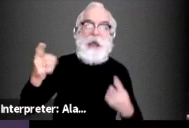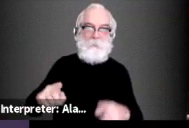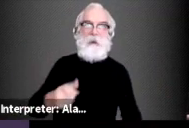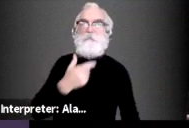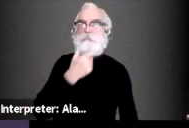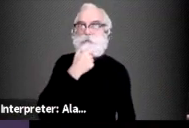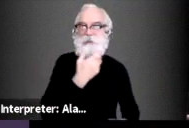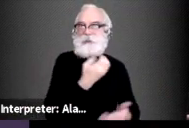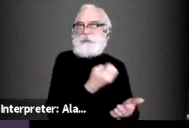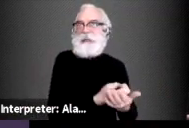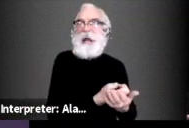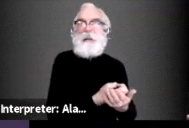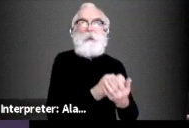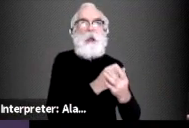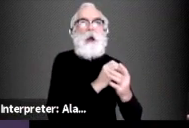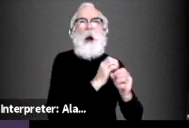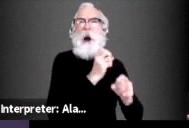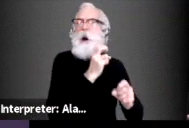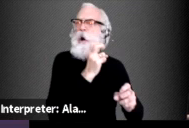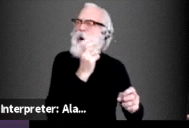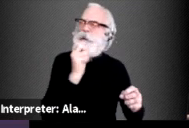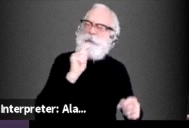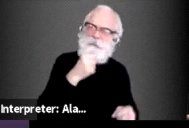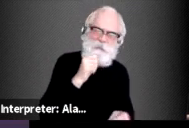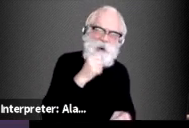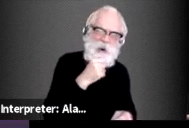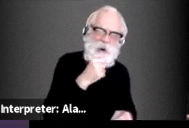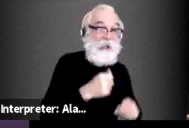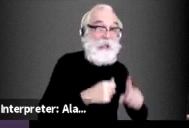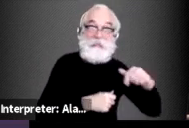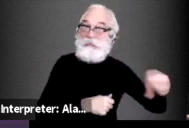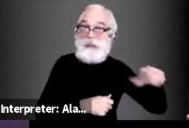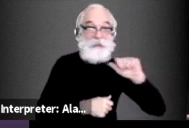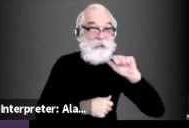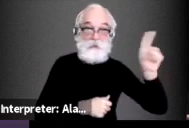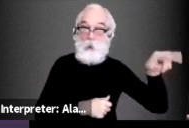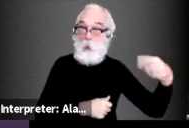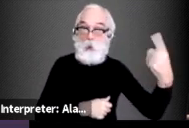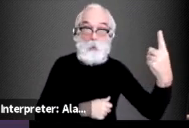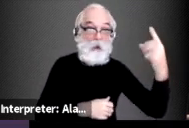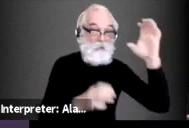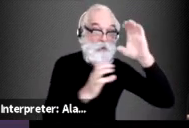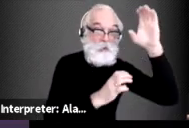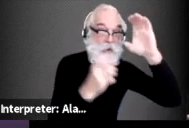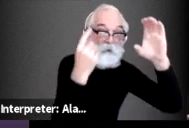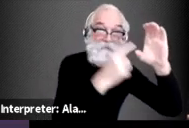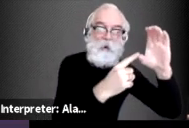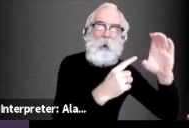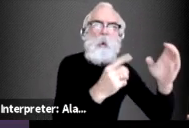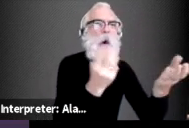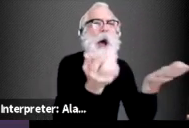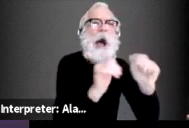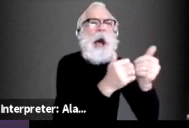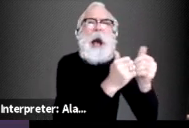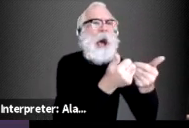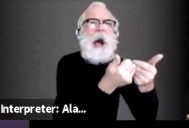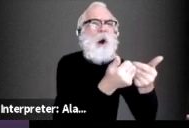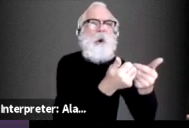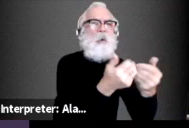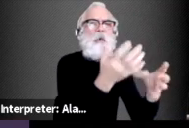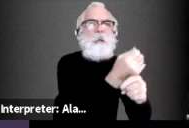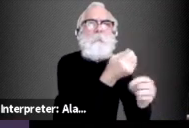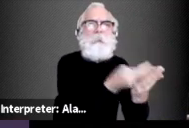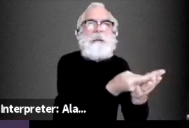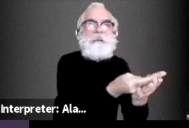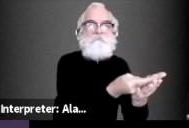South Sea Company wasn't the only joint stock company in Britain to seek investors to help deal with the national debt. Most of the